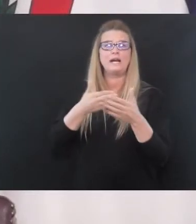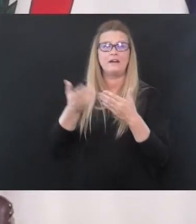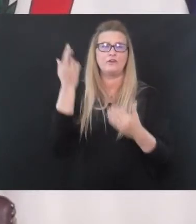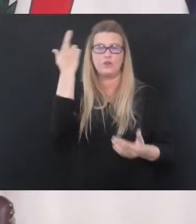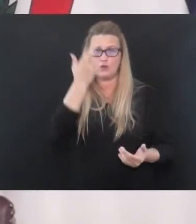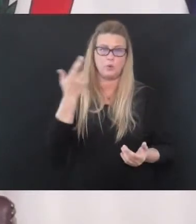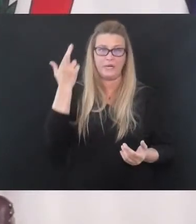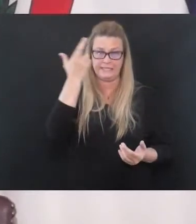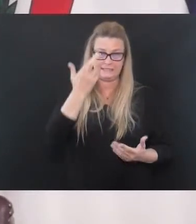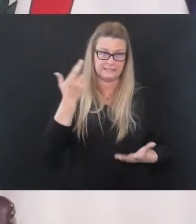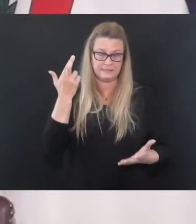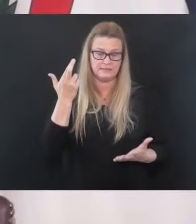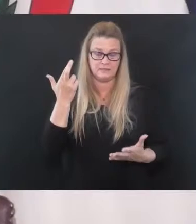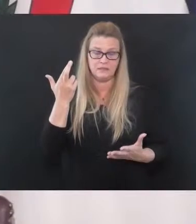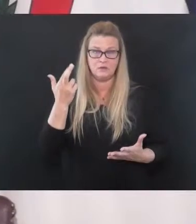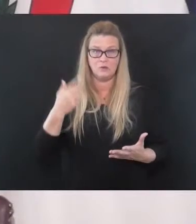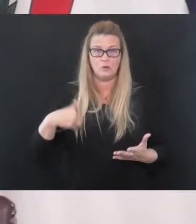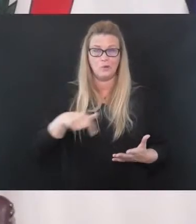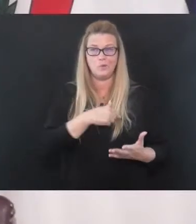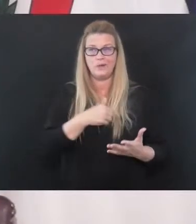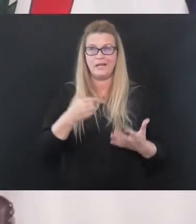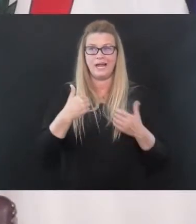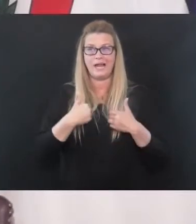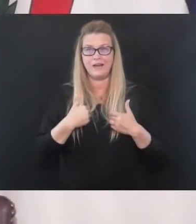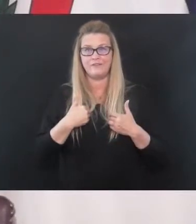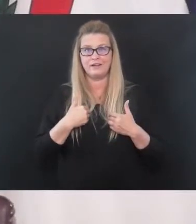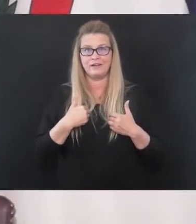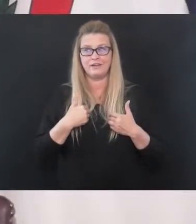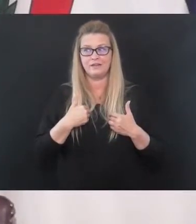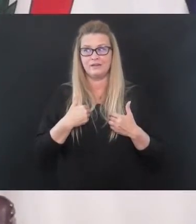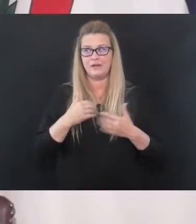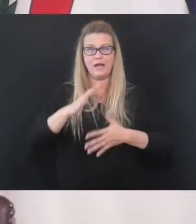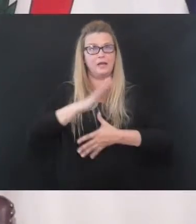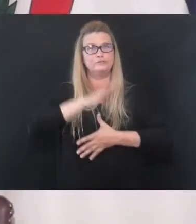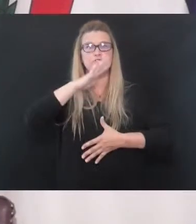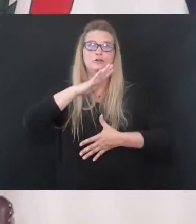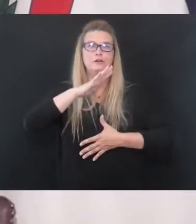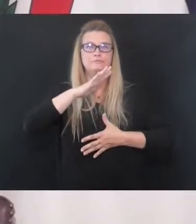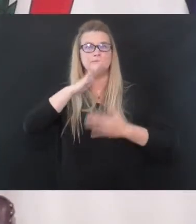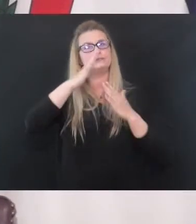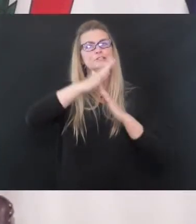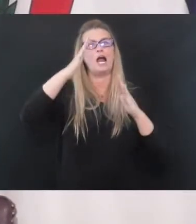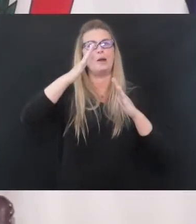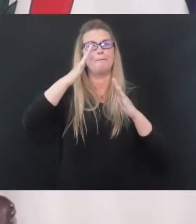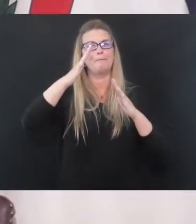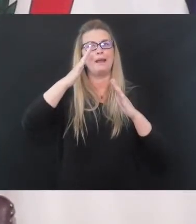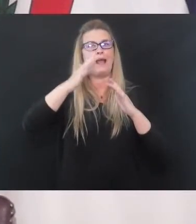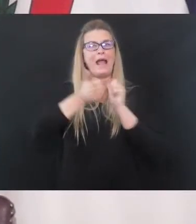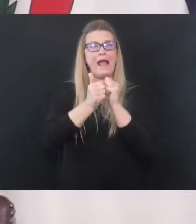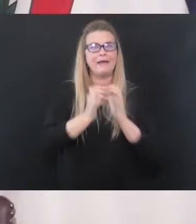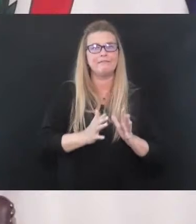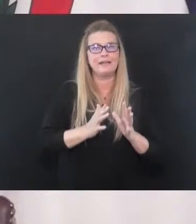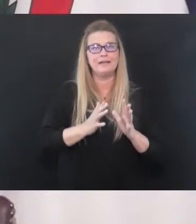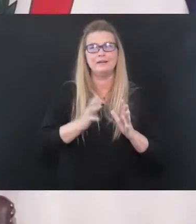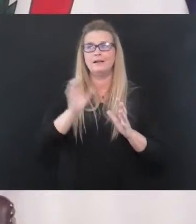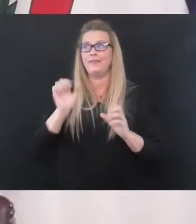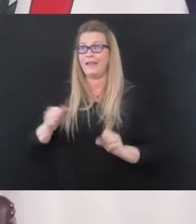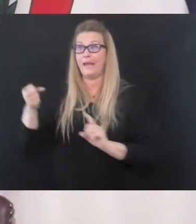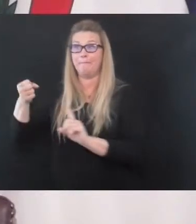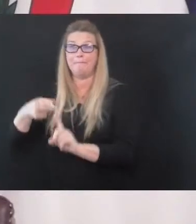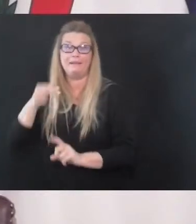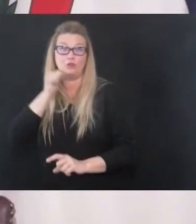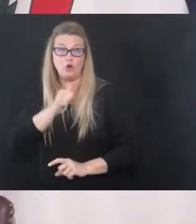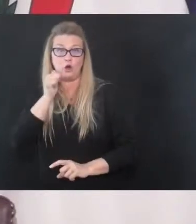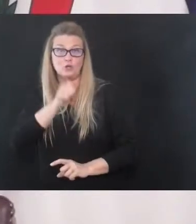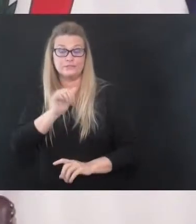may be, we end up with a superior athlete that could just knock our girls right out of the competition. And